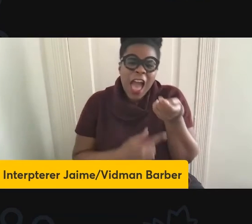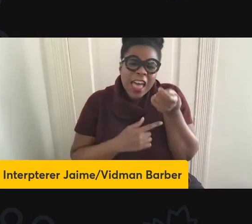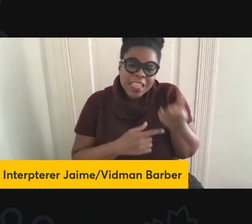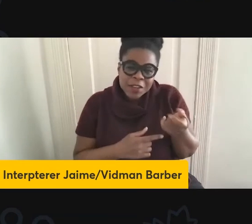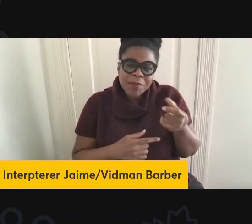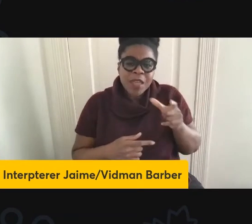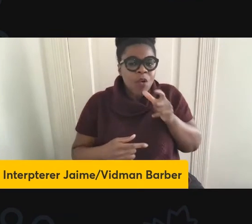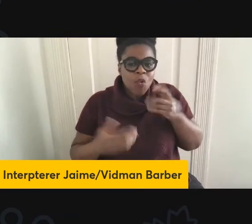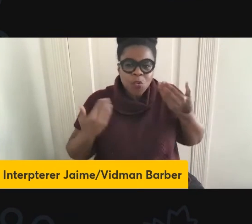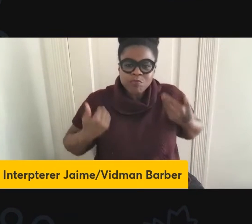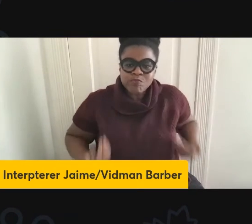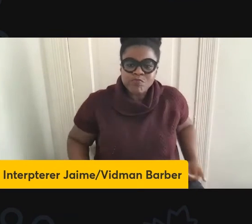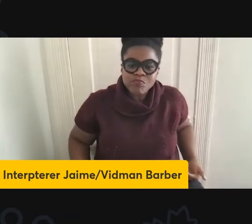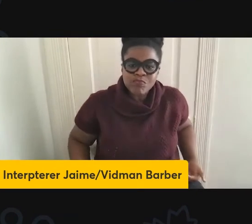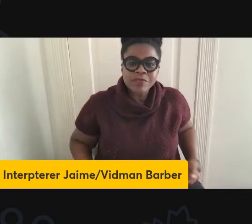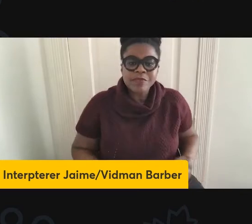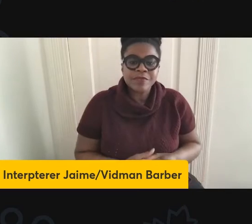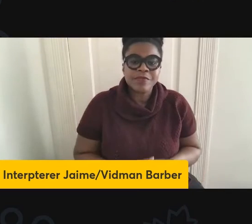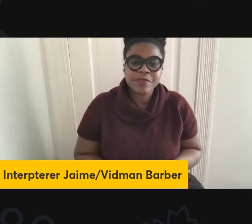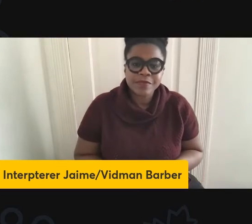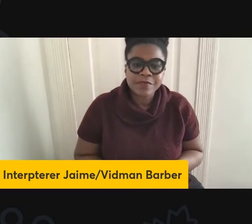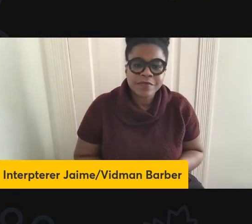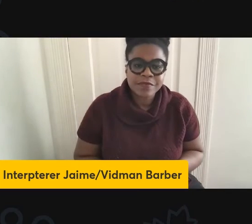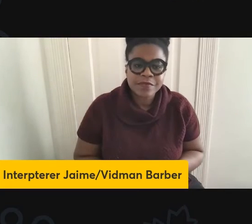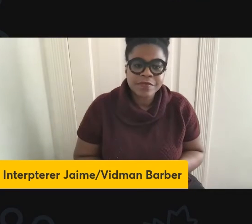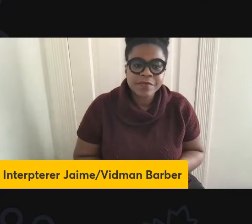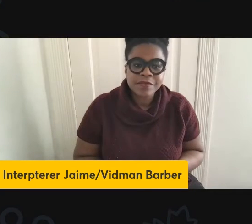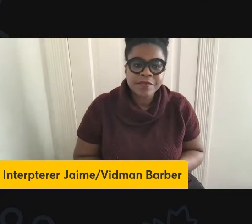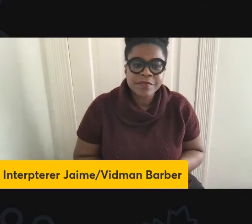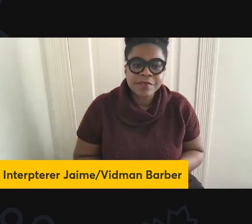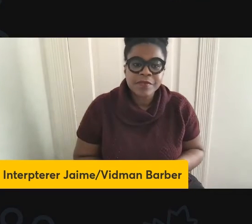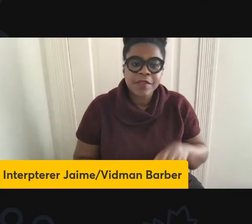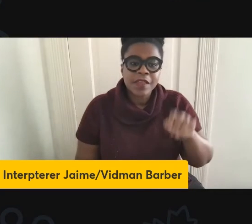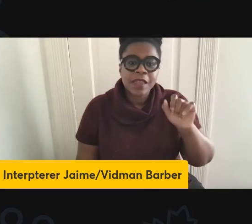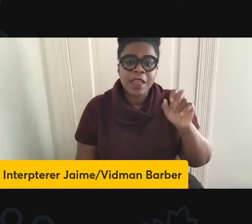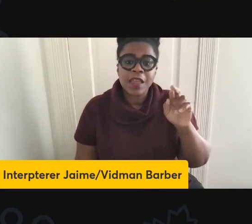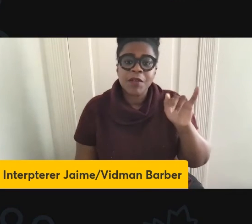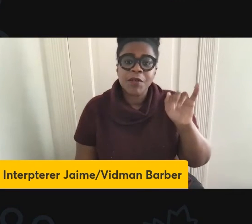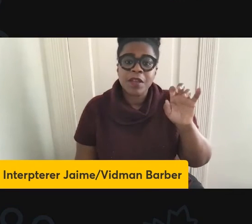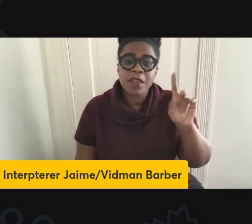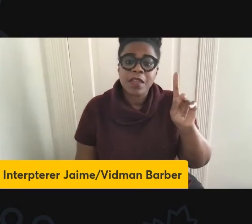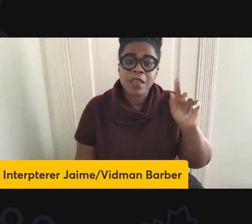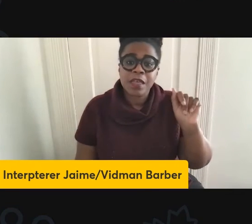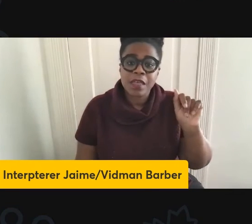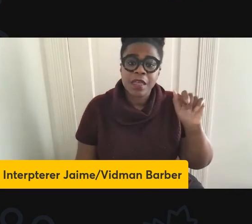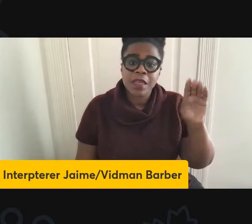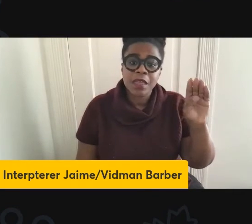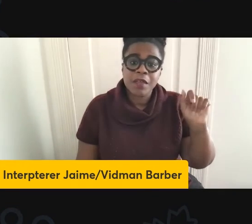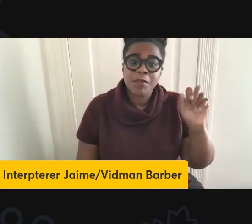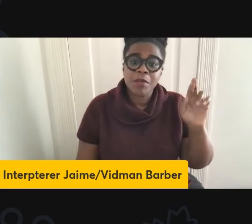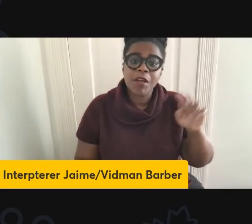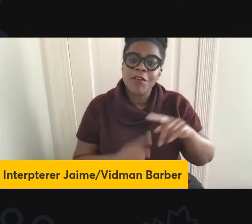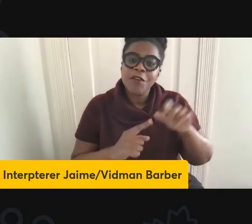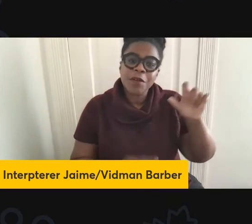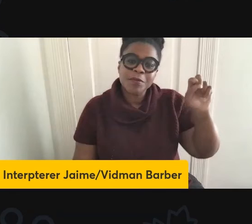about myself. I am Erika Barr. I am from North Carolina. I